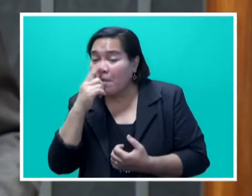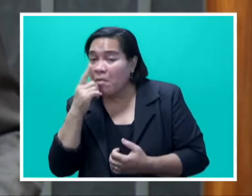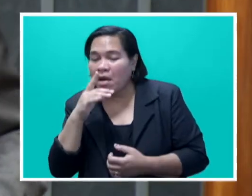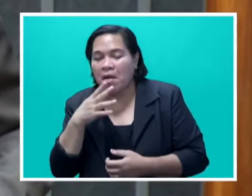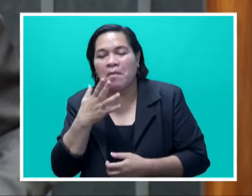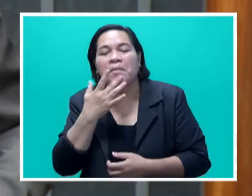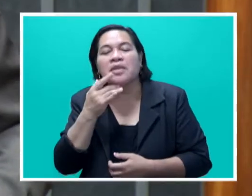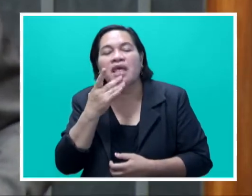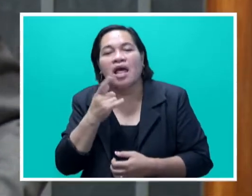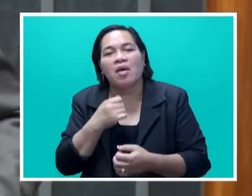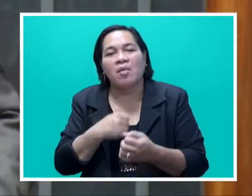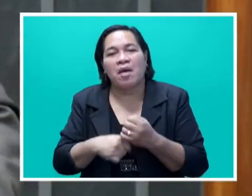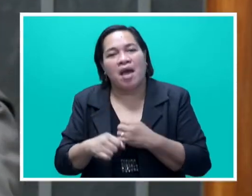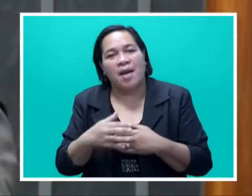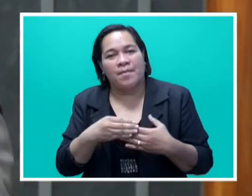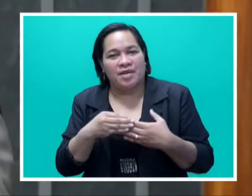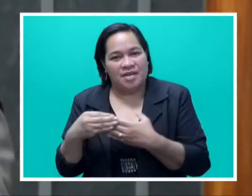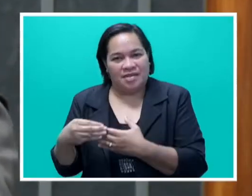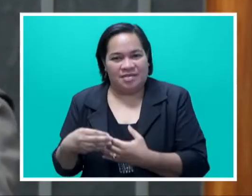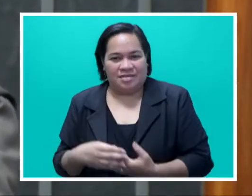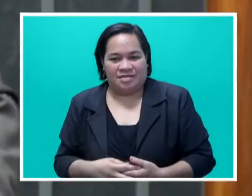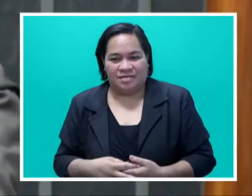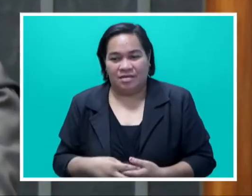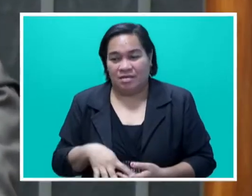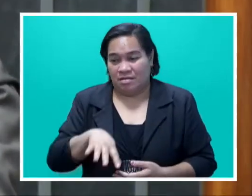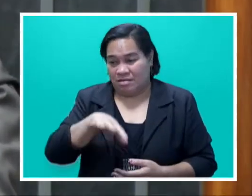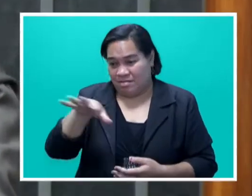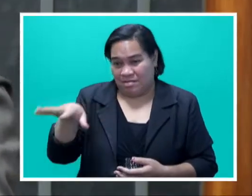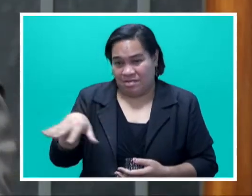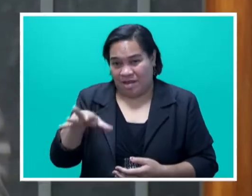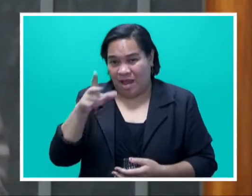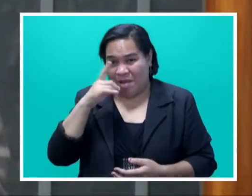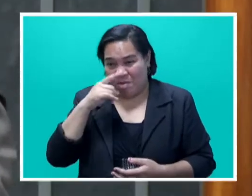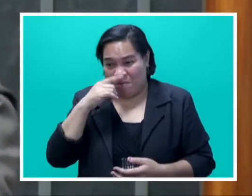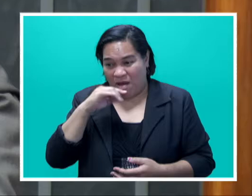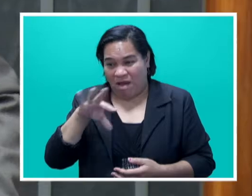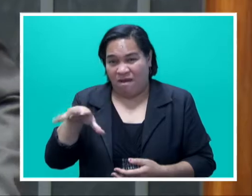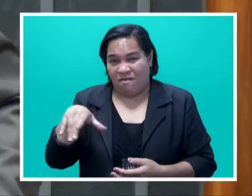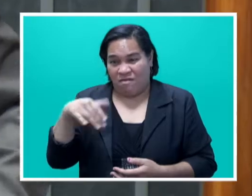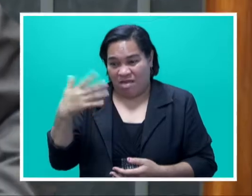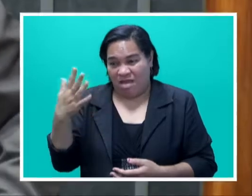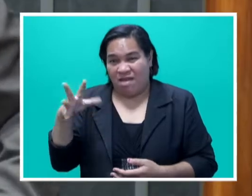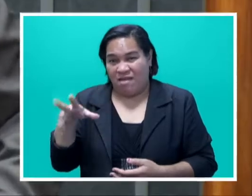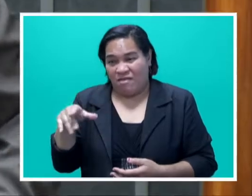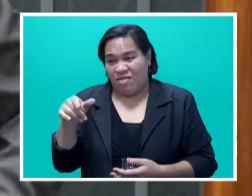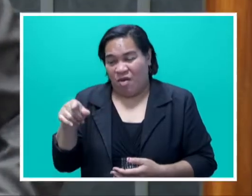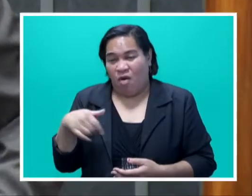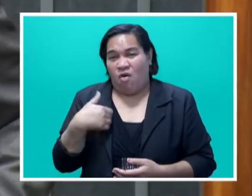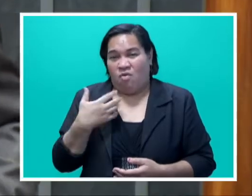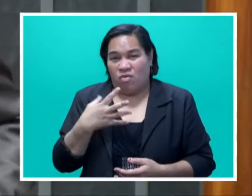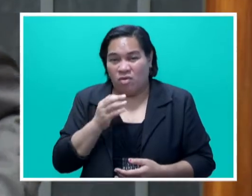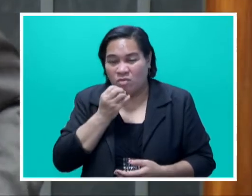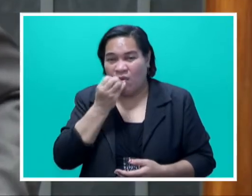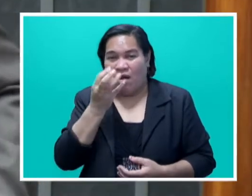day. They are the side shows of the day, Mr. Speaker, in this House, and we do not